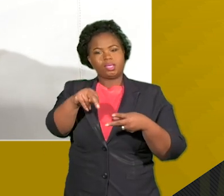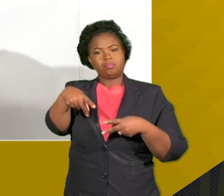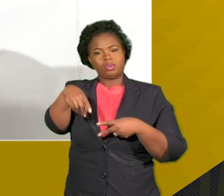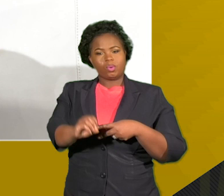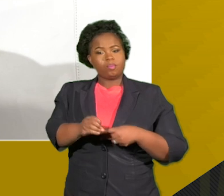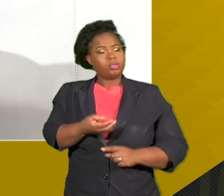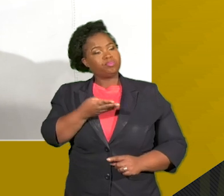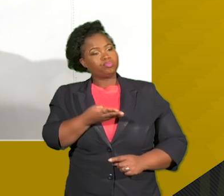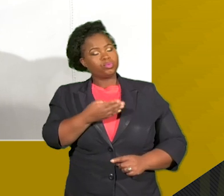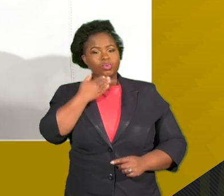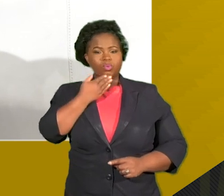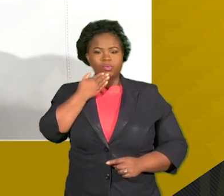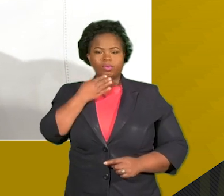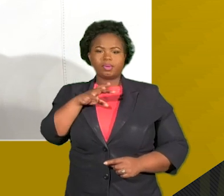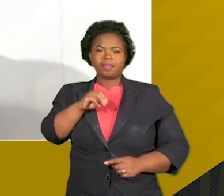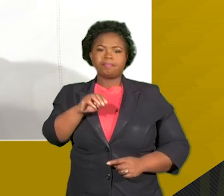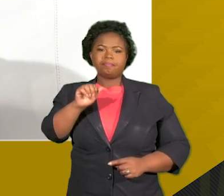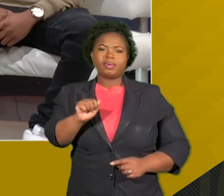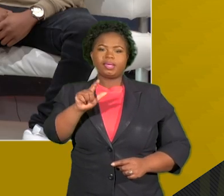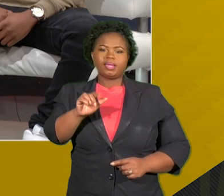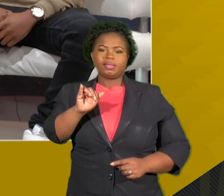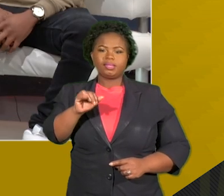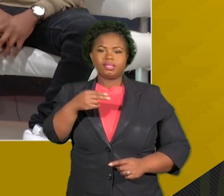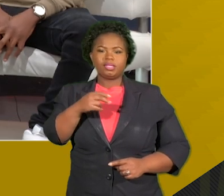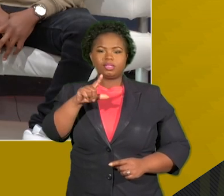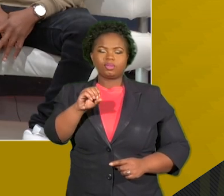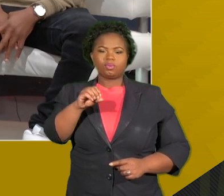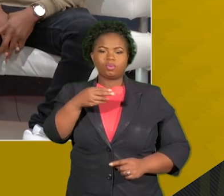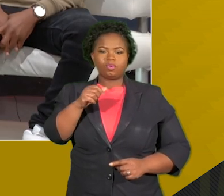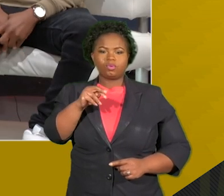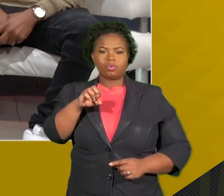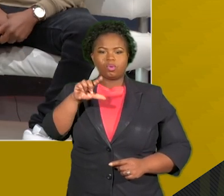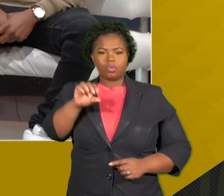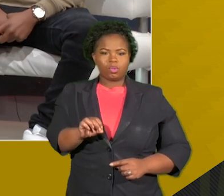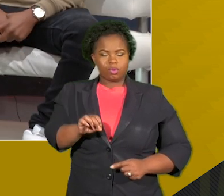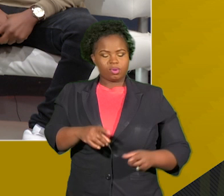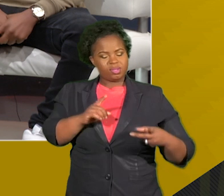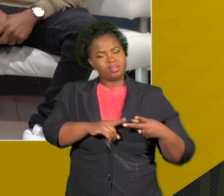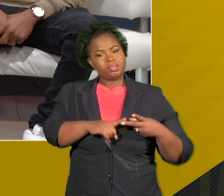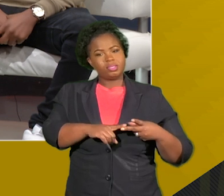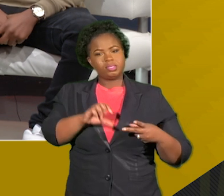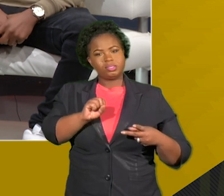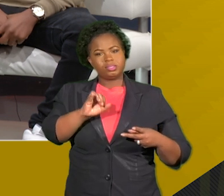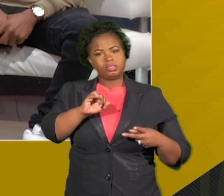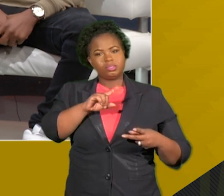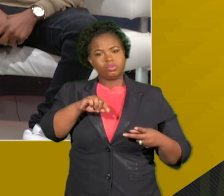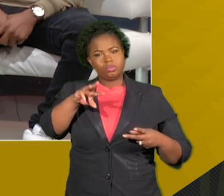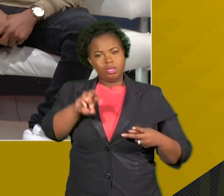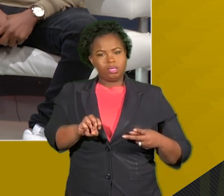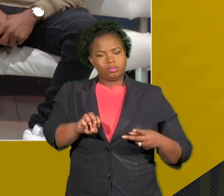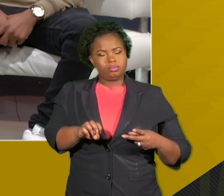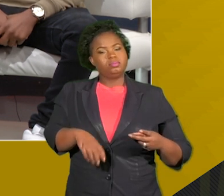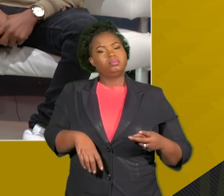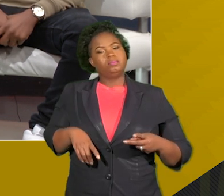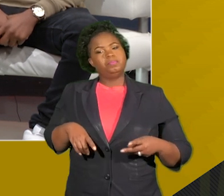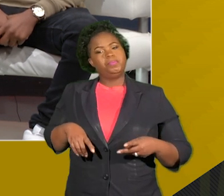we're joined on the couch, Malehloho Nolo Ngatane, who is from Fat Cats. And then we also have Sizwe Gaba, who is from The